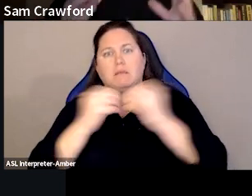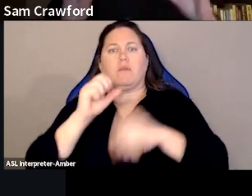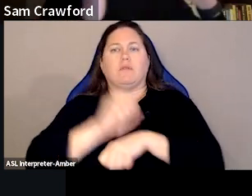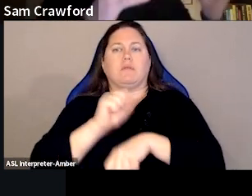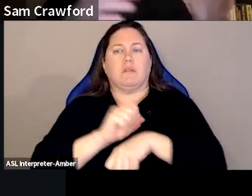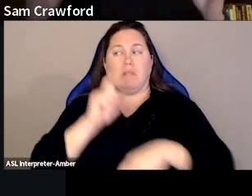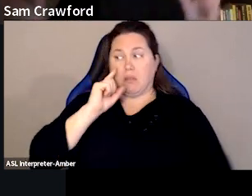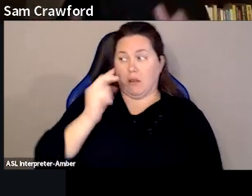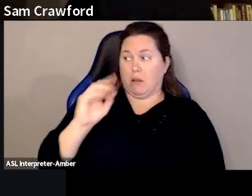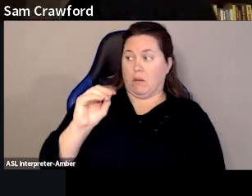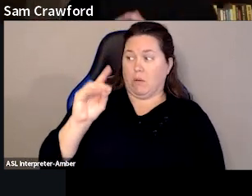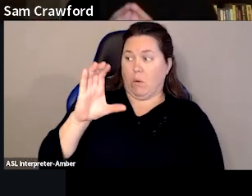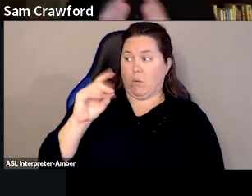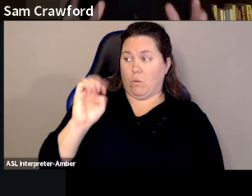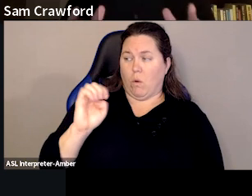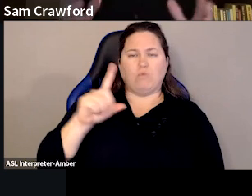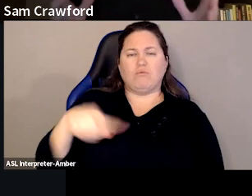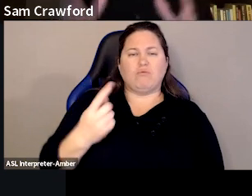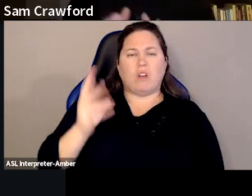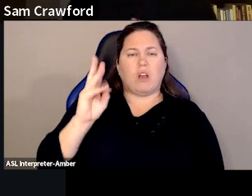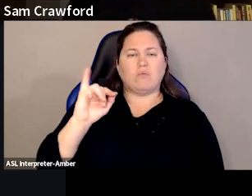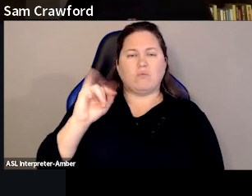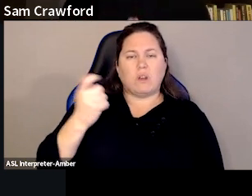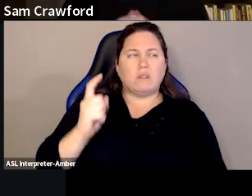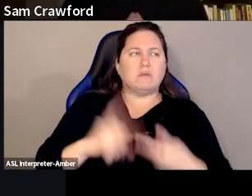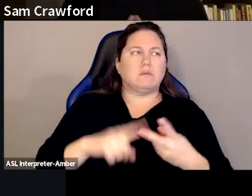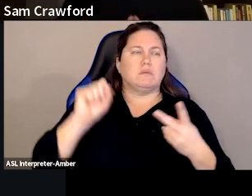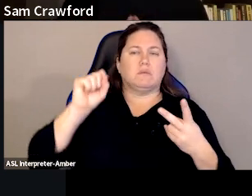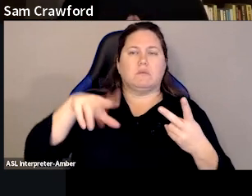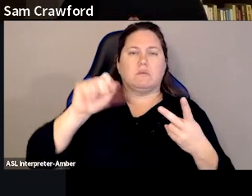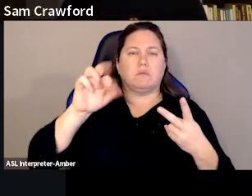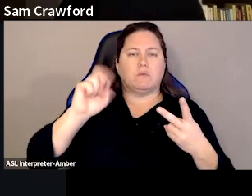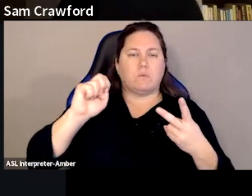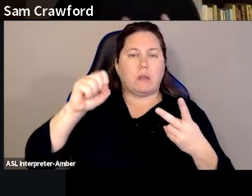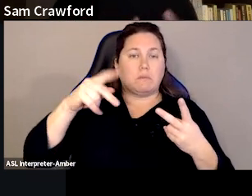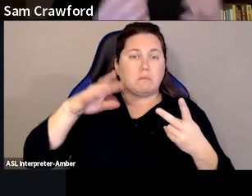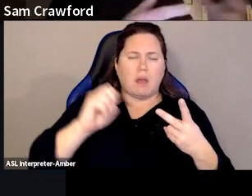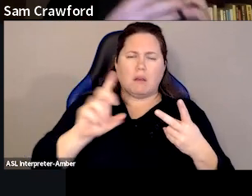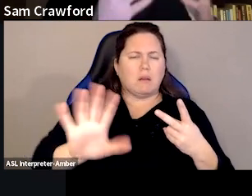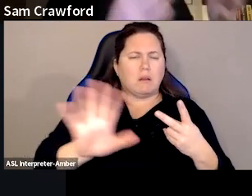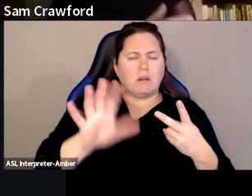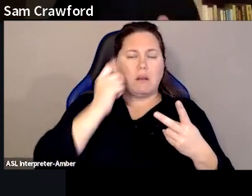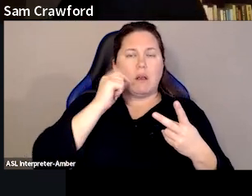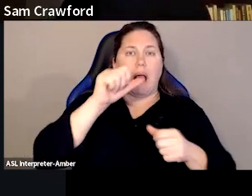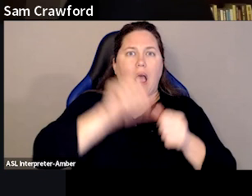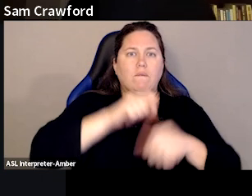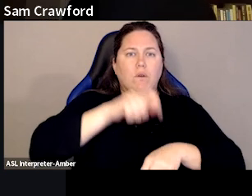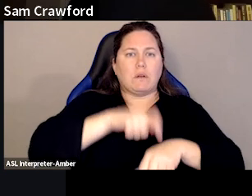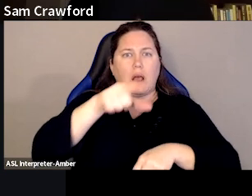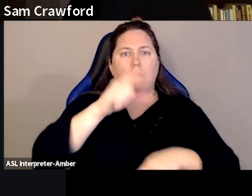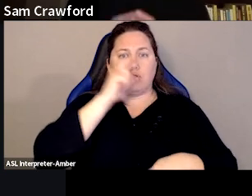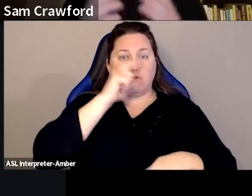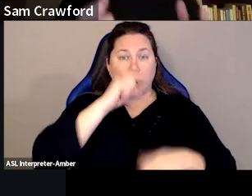is just like a Squarespace or a Wix. It's everything. So every time you build or you put together your Google